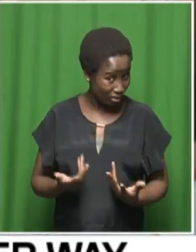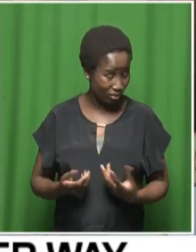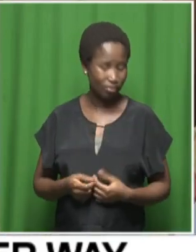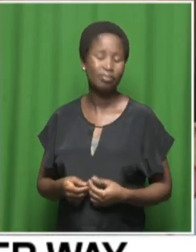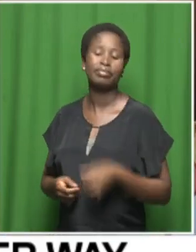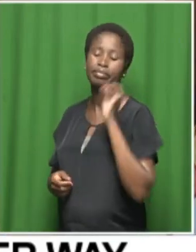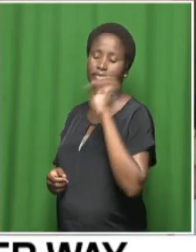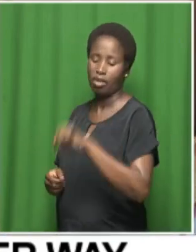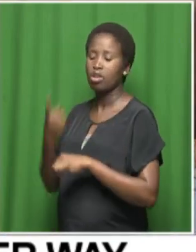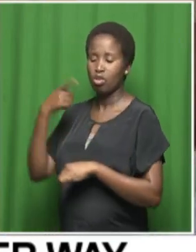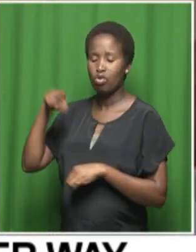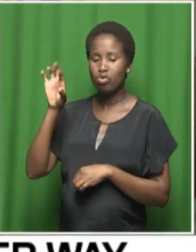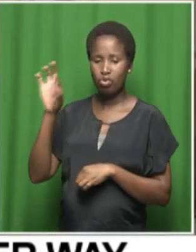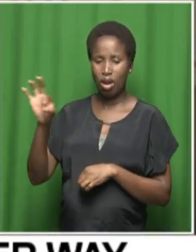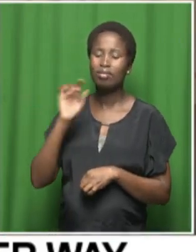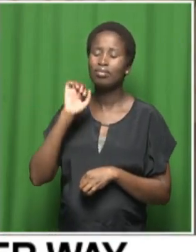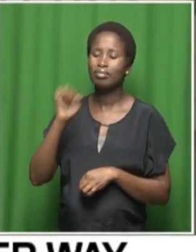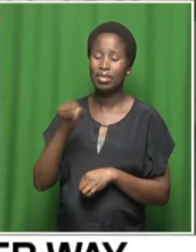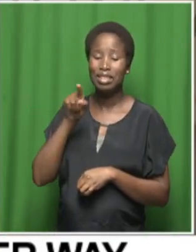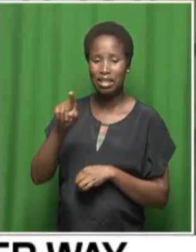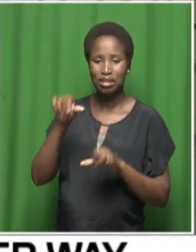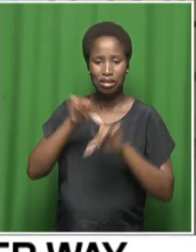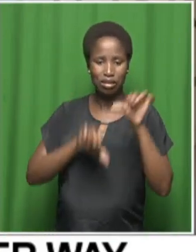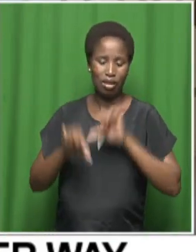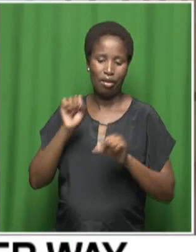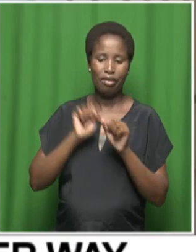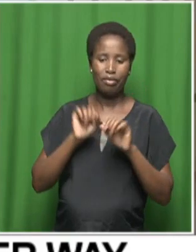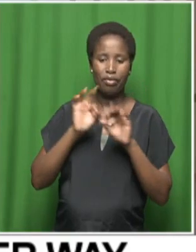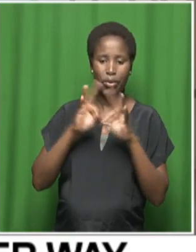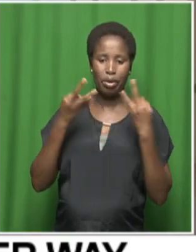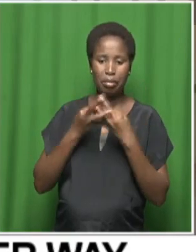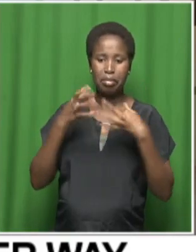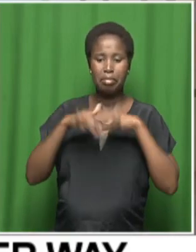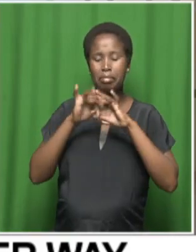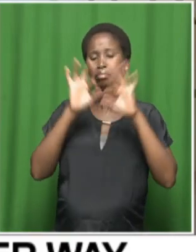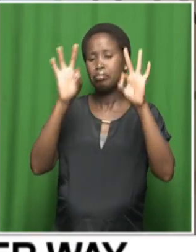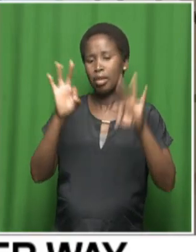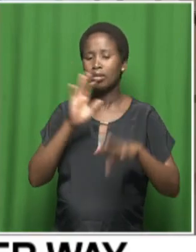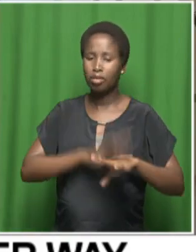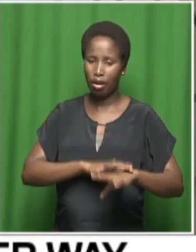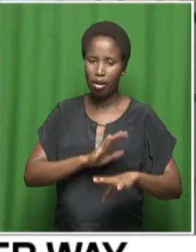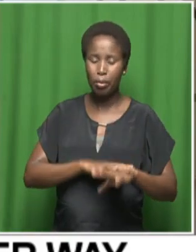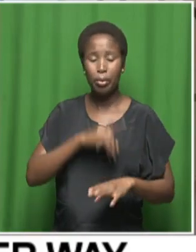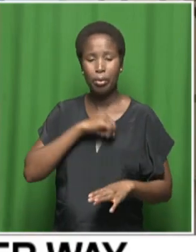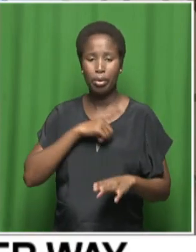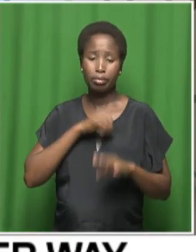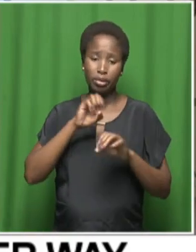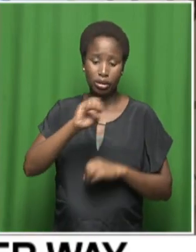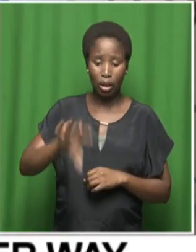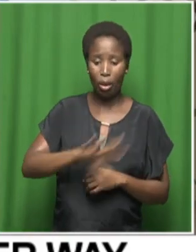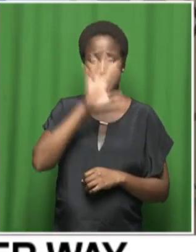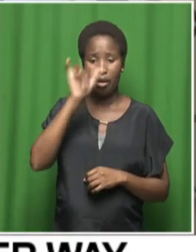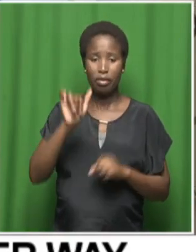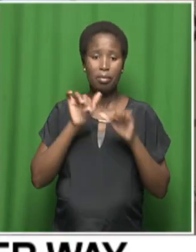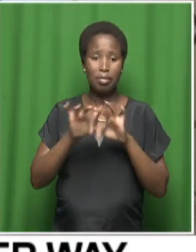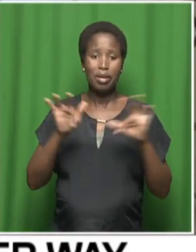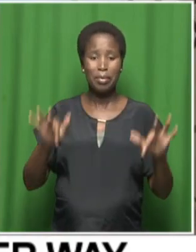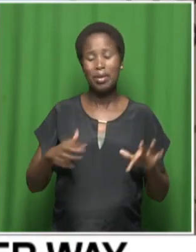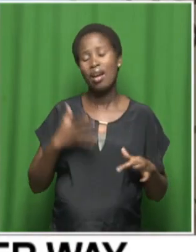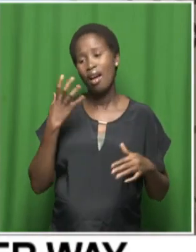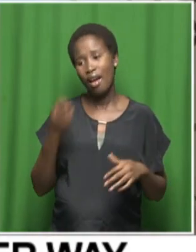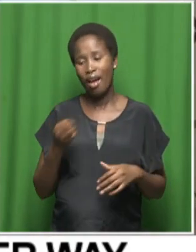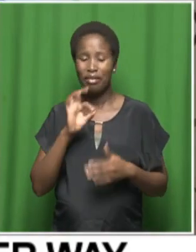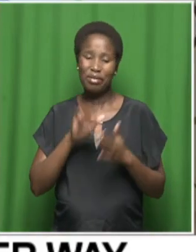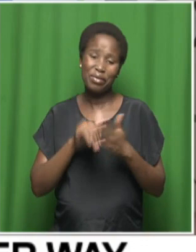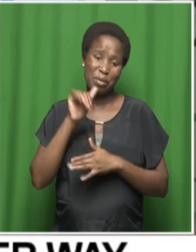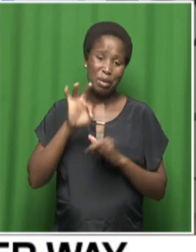World Science Forum came at the right time to say, as South Africans, we have a huge vote of no confidence from the global community